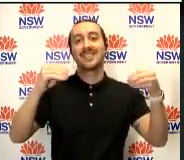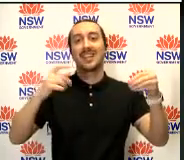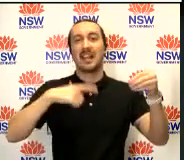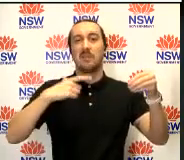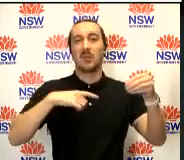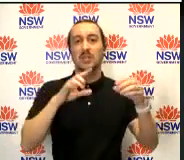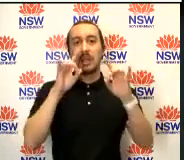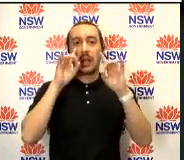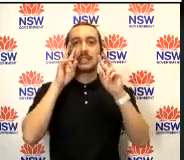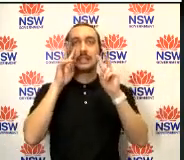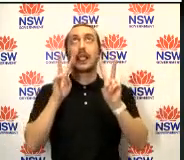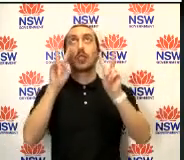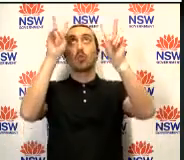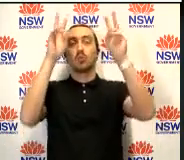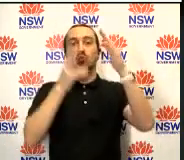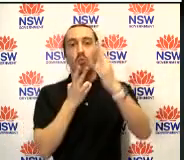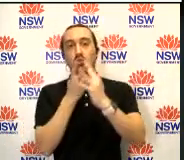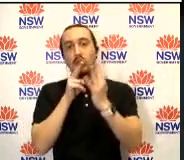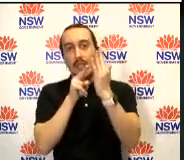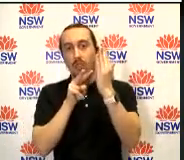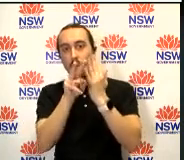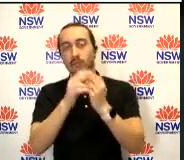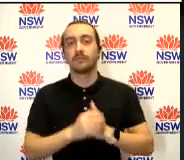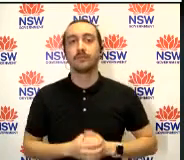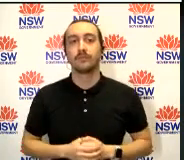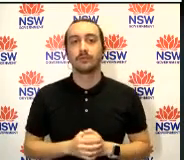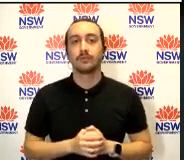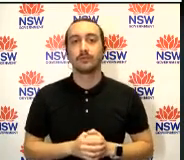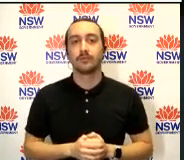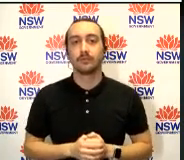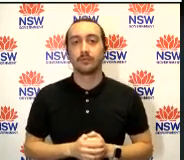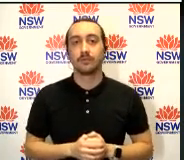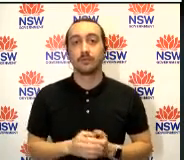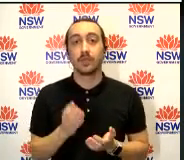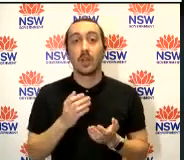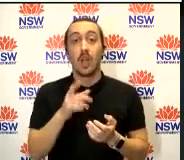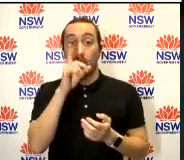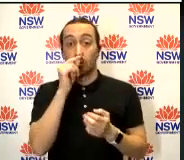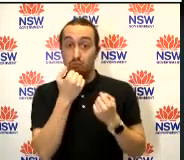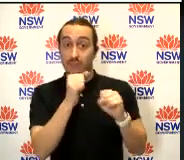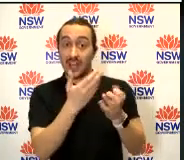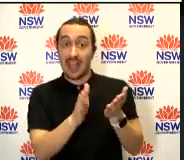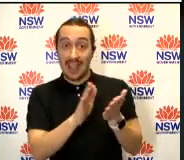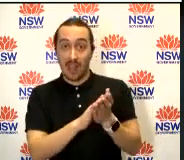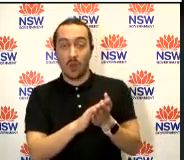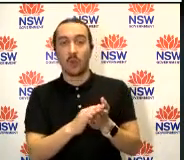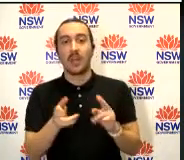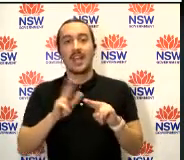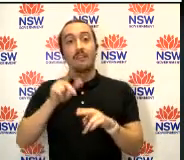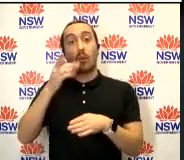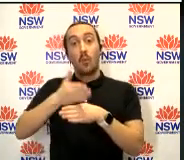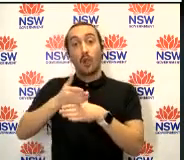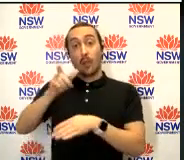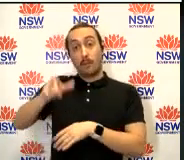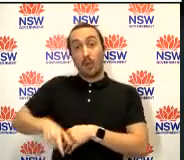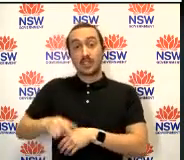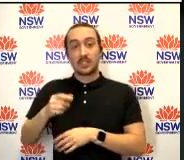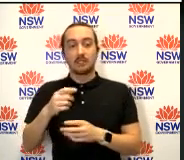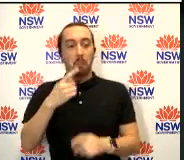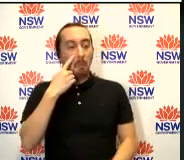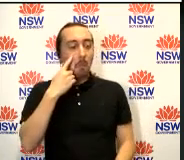This tragedy could have been easily avoided by assessing the work area to ensure work surface is suitable to hold the weight of workers